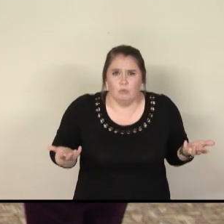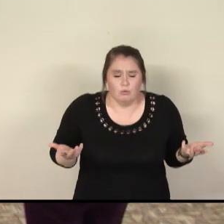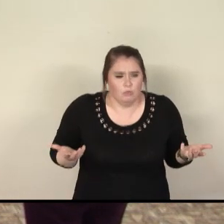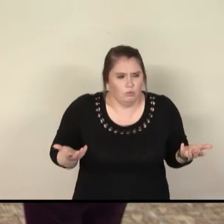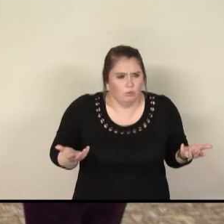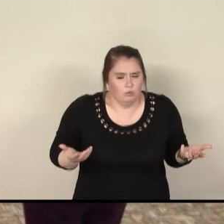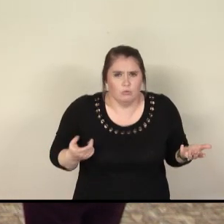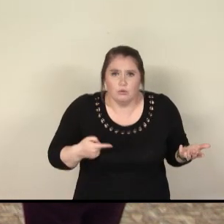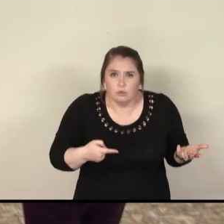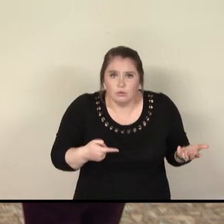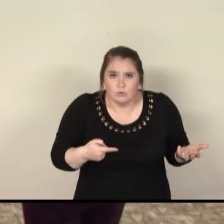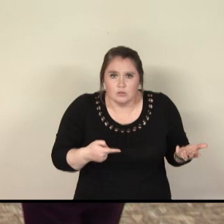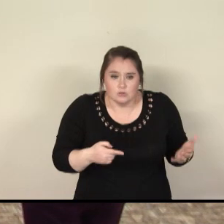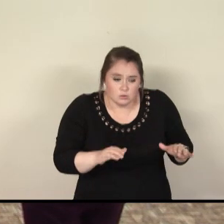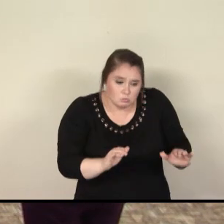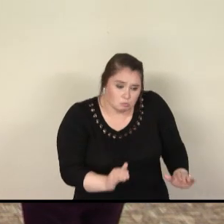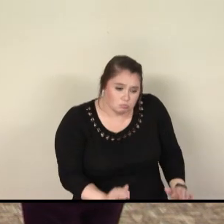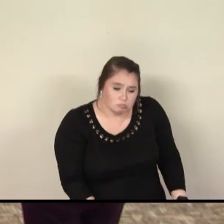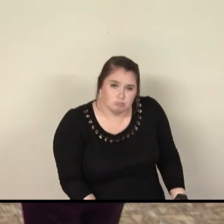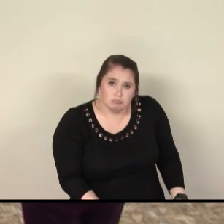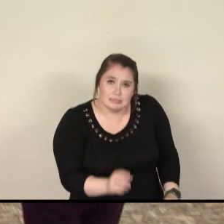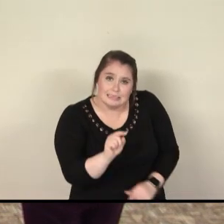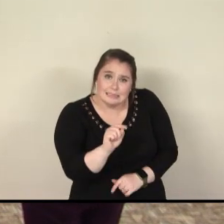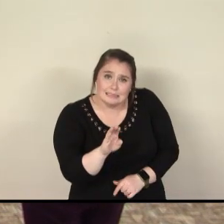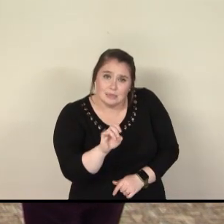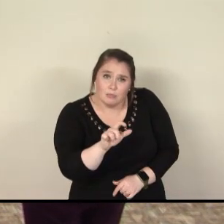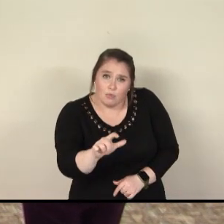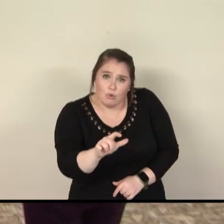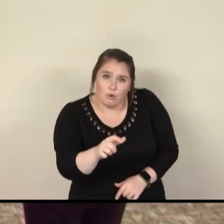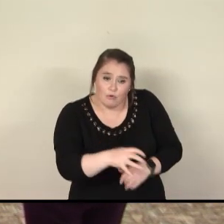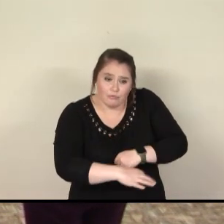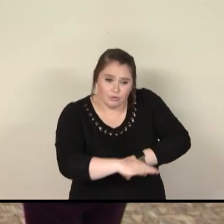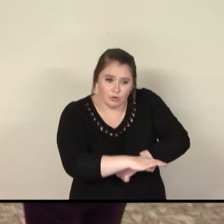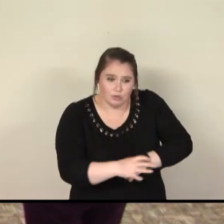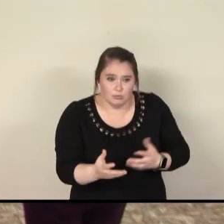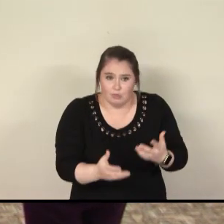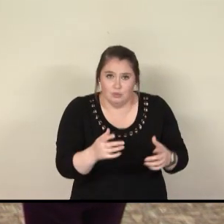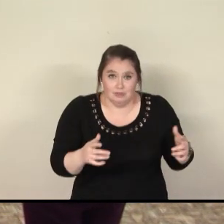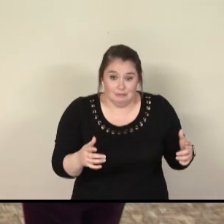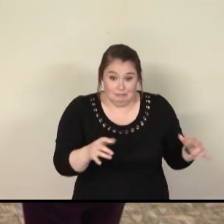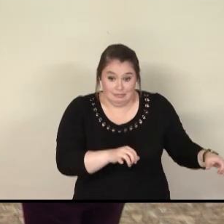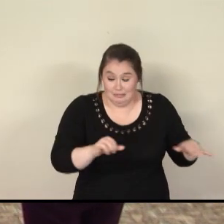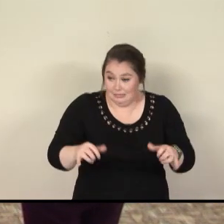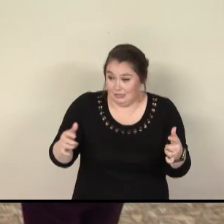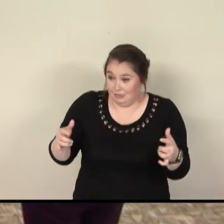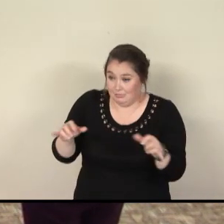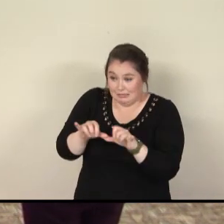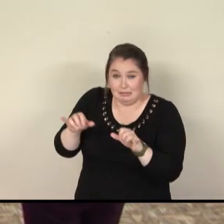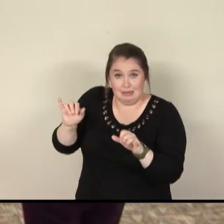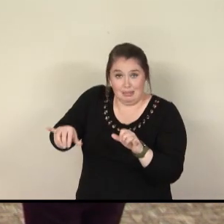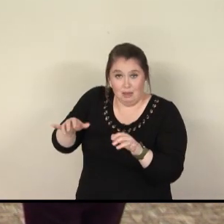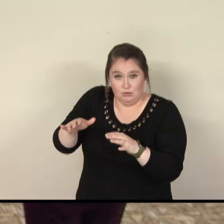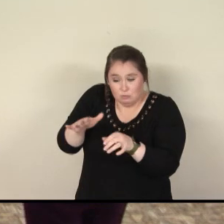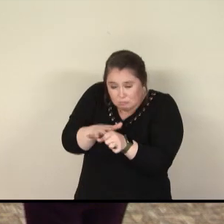one field, because this is a little T-ball field. I mean, probably the size of that little area you're in.